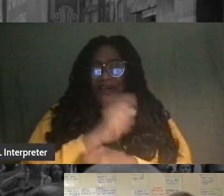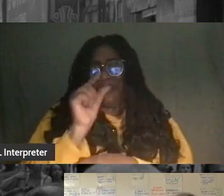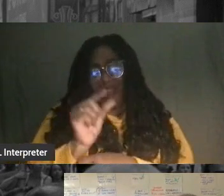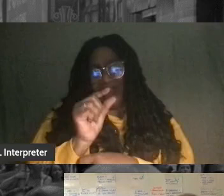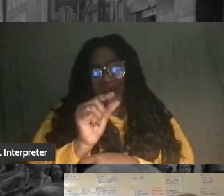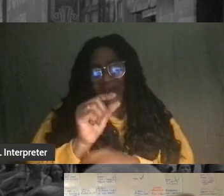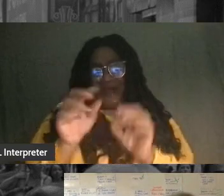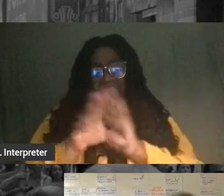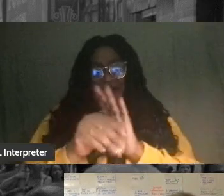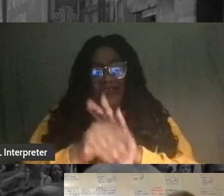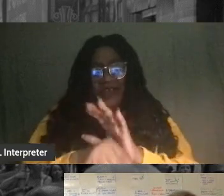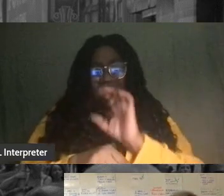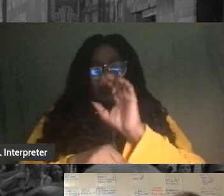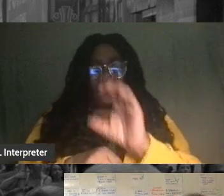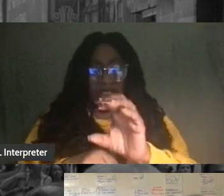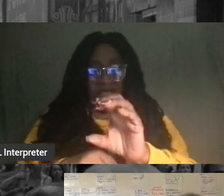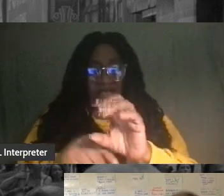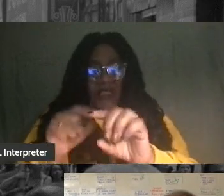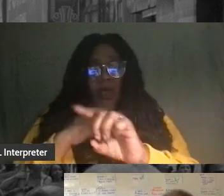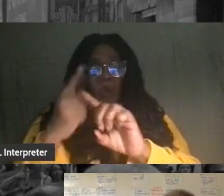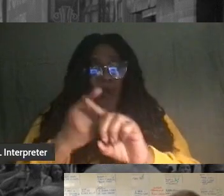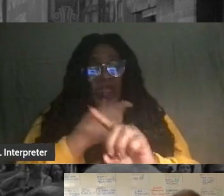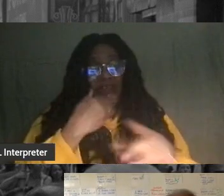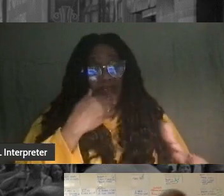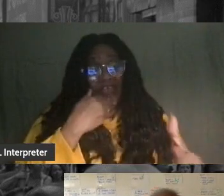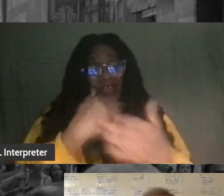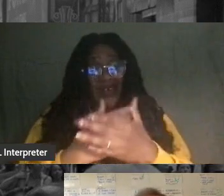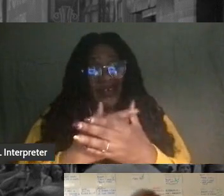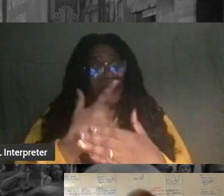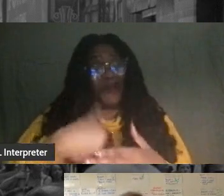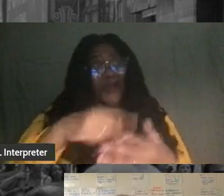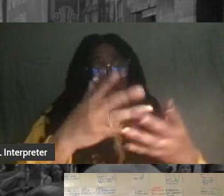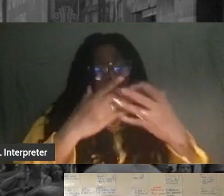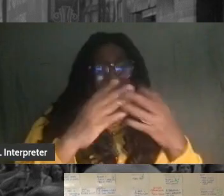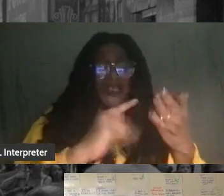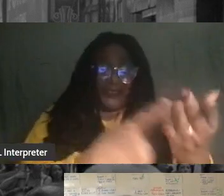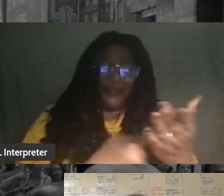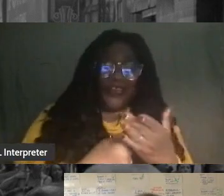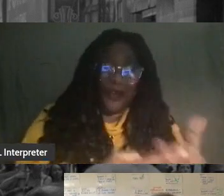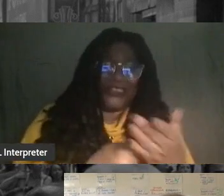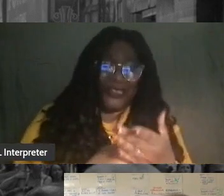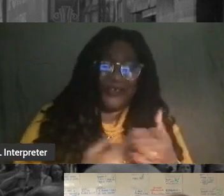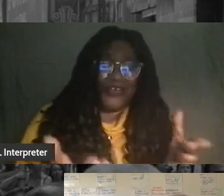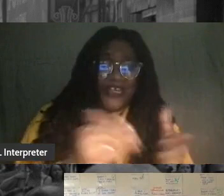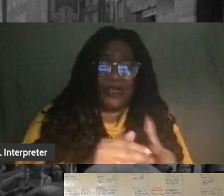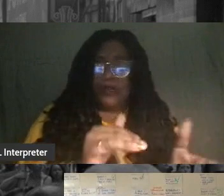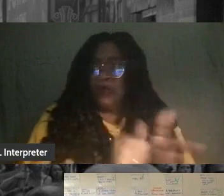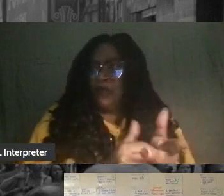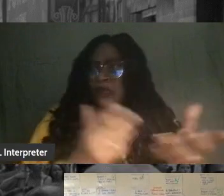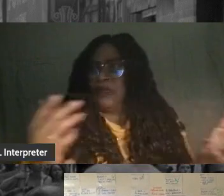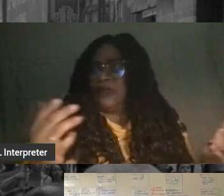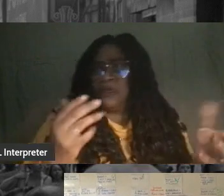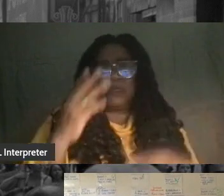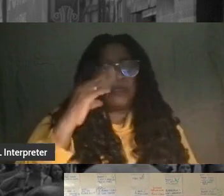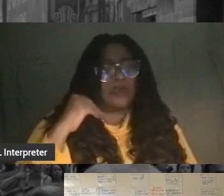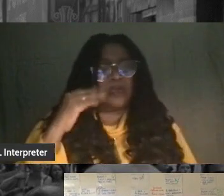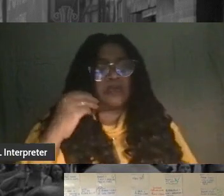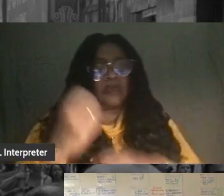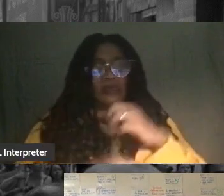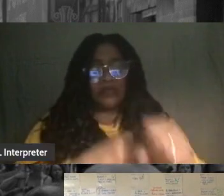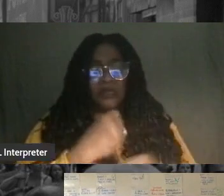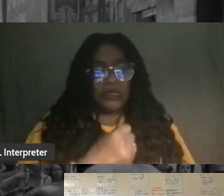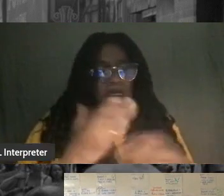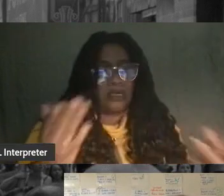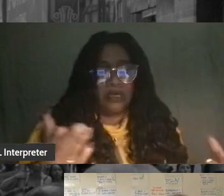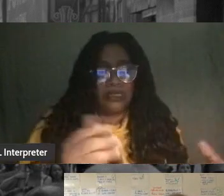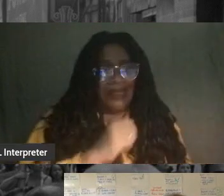C, when you get some heat on you, we really look forward to talking to you again. That was my experience for years. I couldn't get an agent.